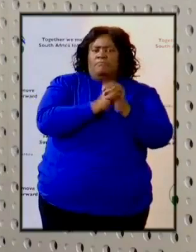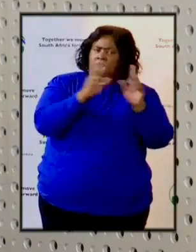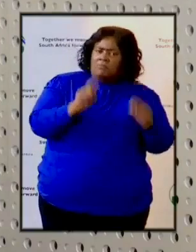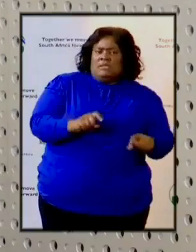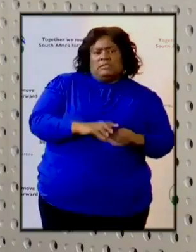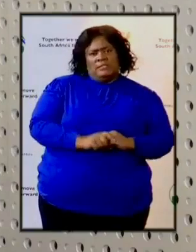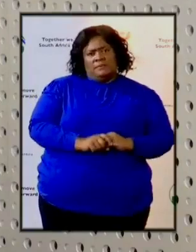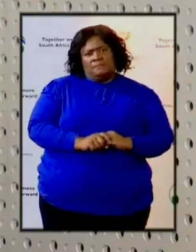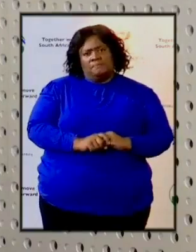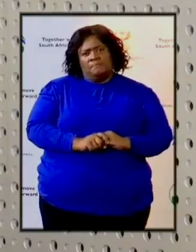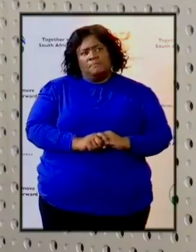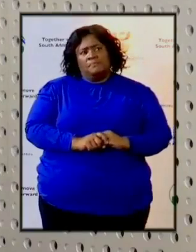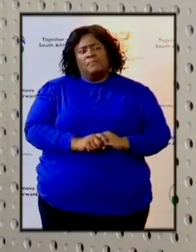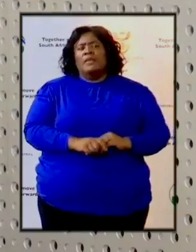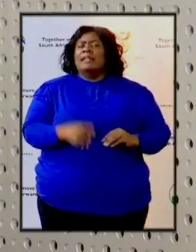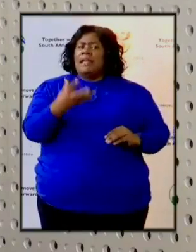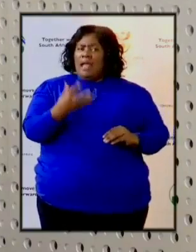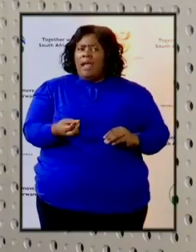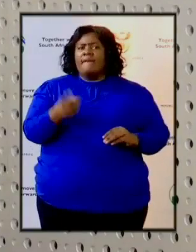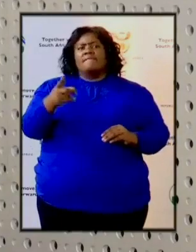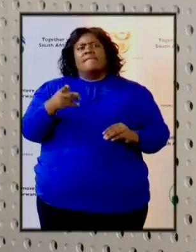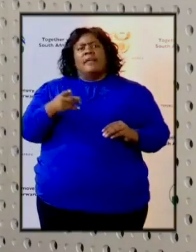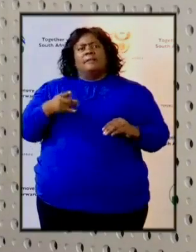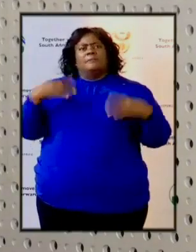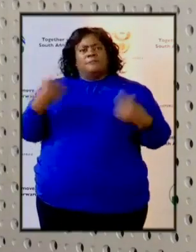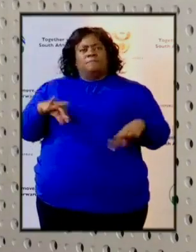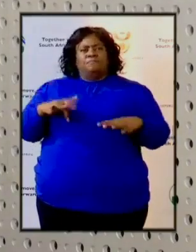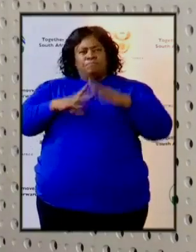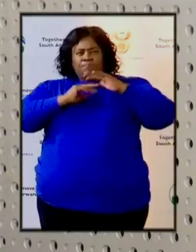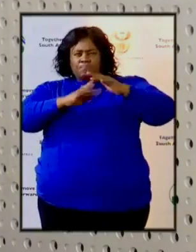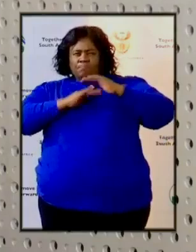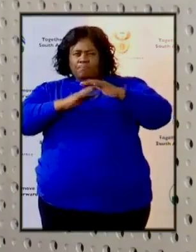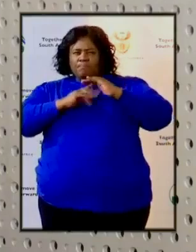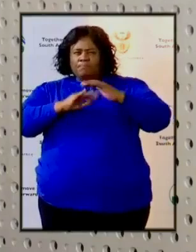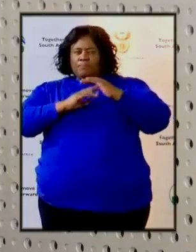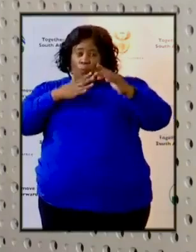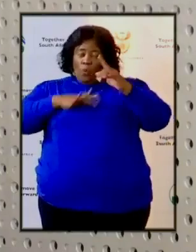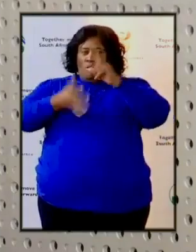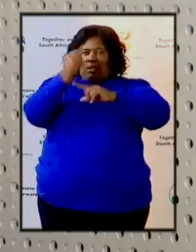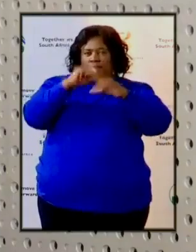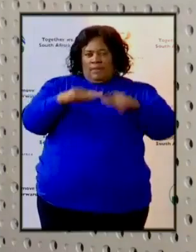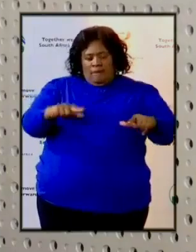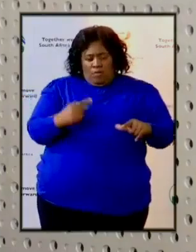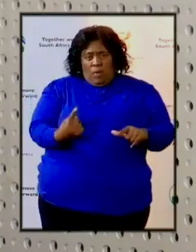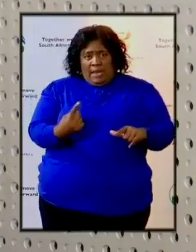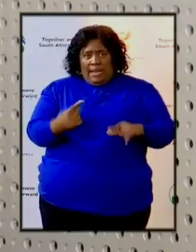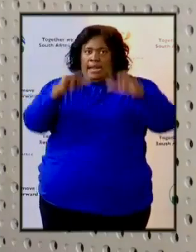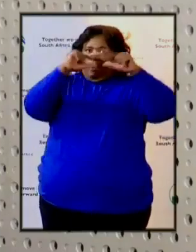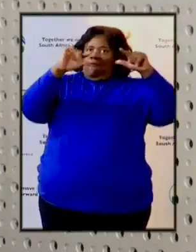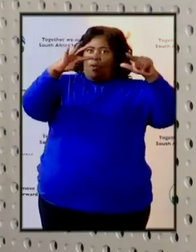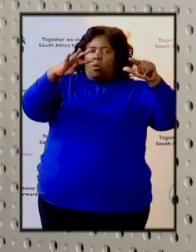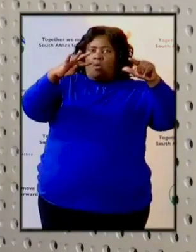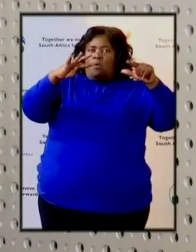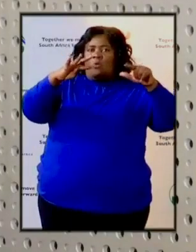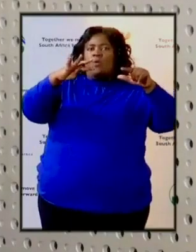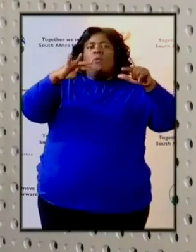and have this ambition of getting to level 1. From level 4, ensure